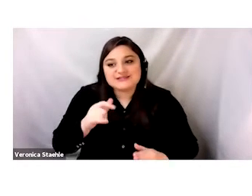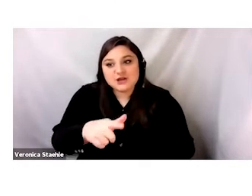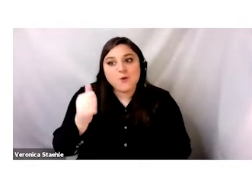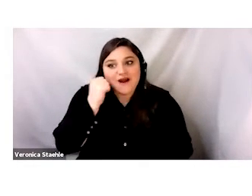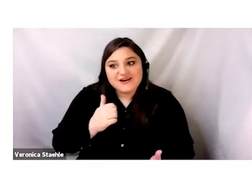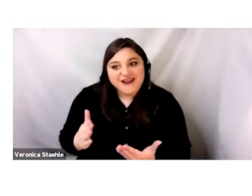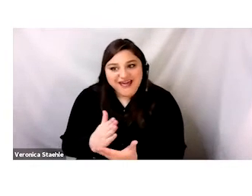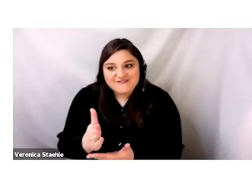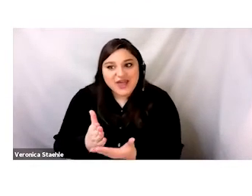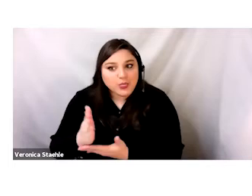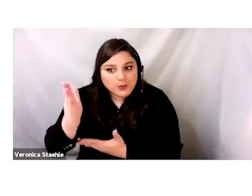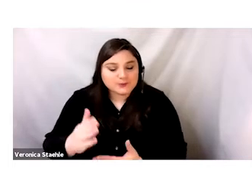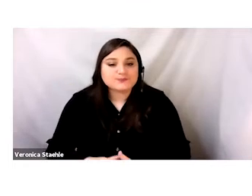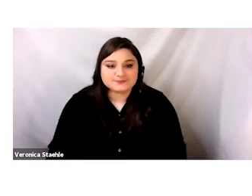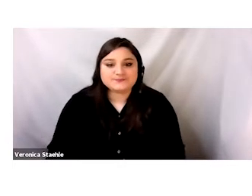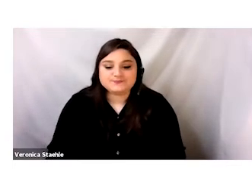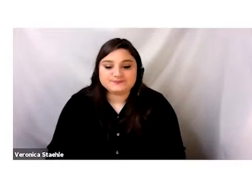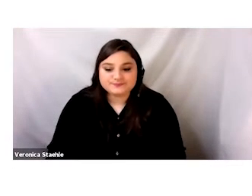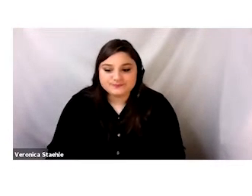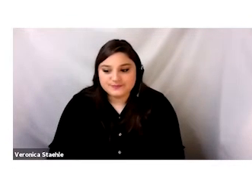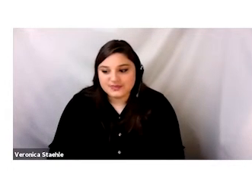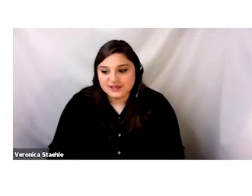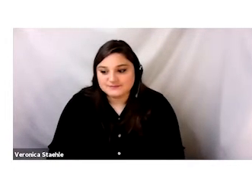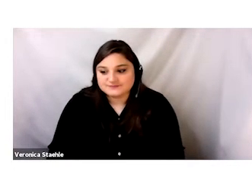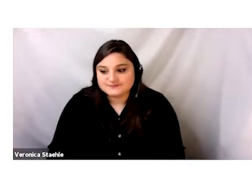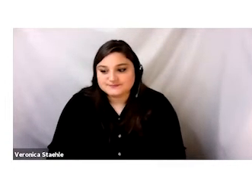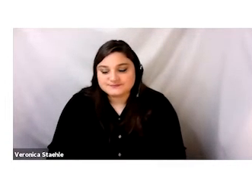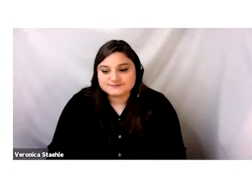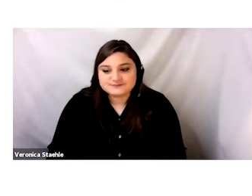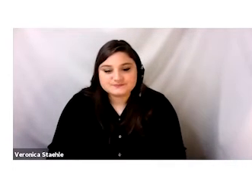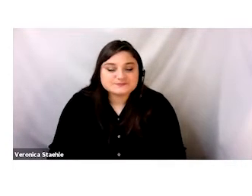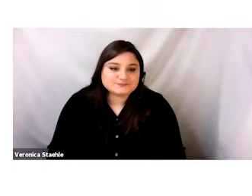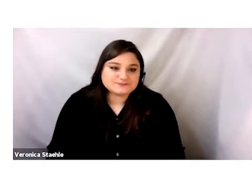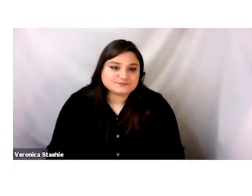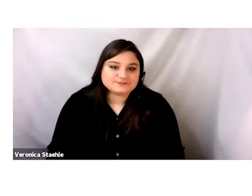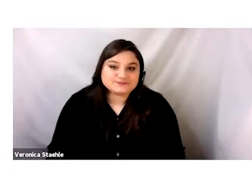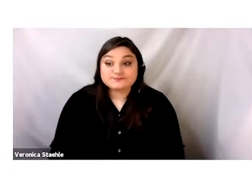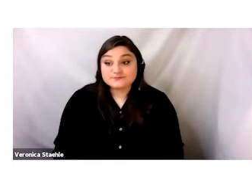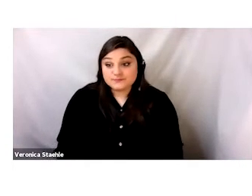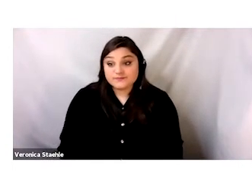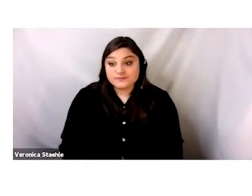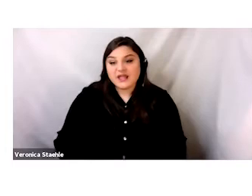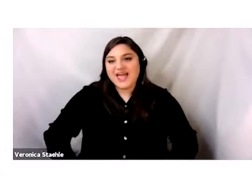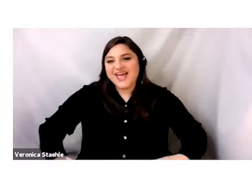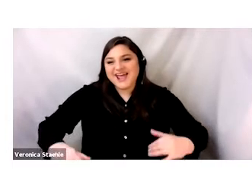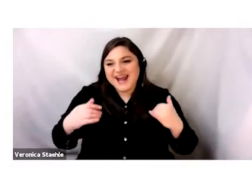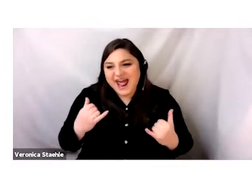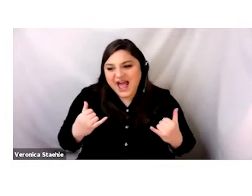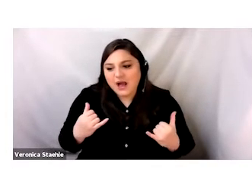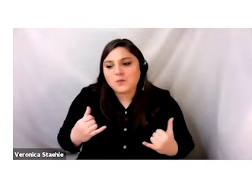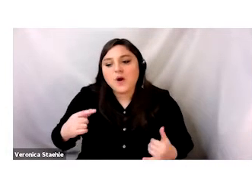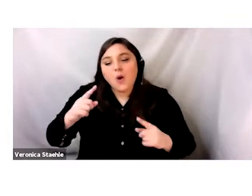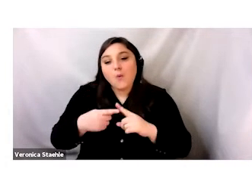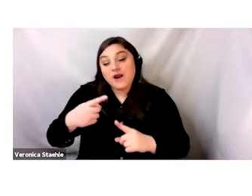With that in mind, that means that If systems of oppression, because if all systems have been